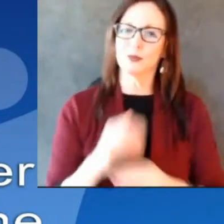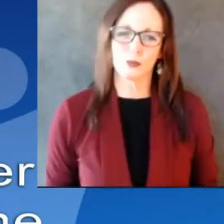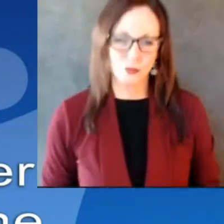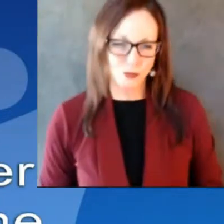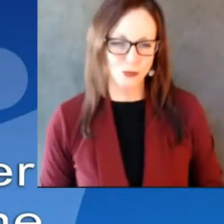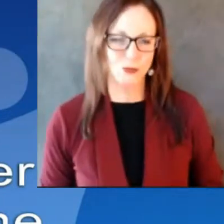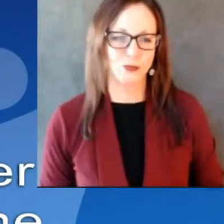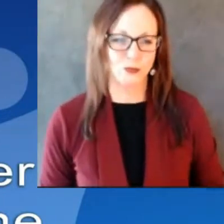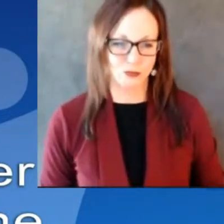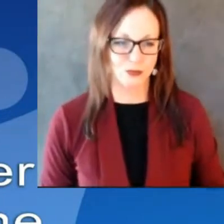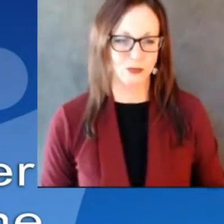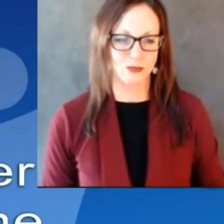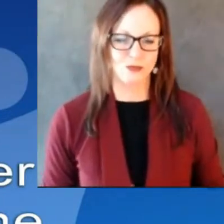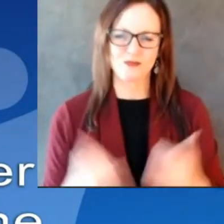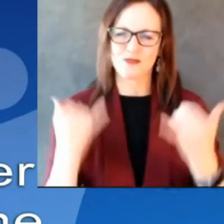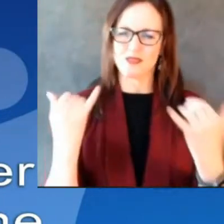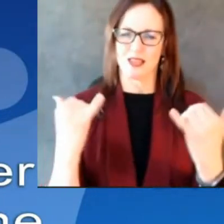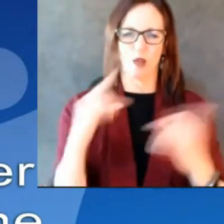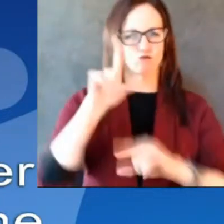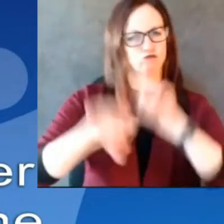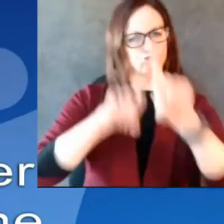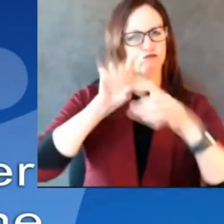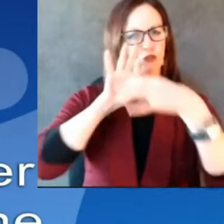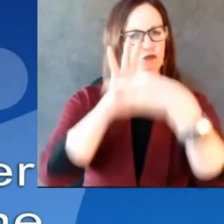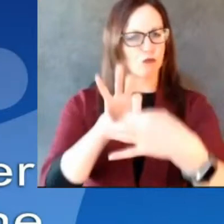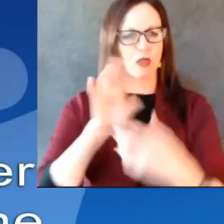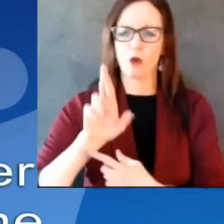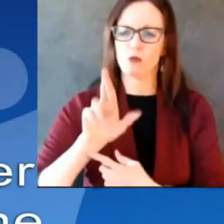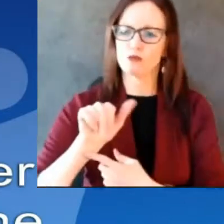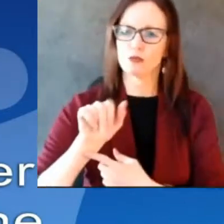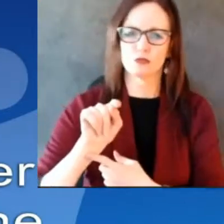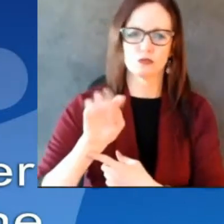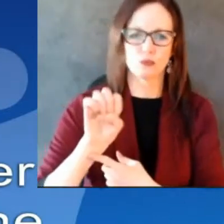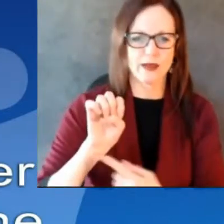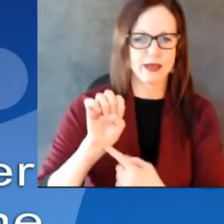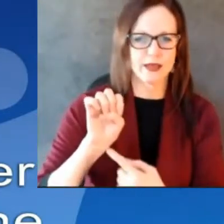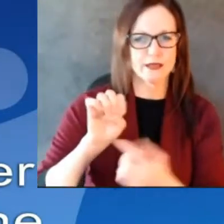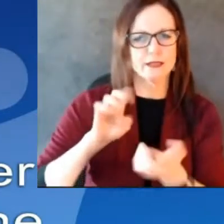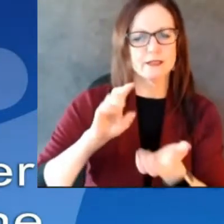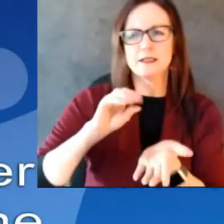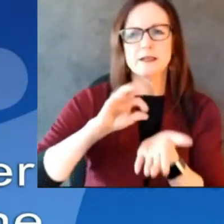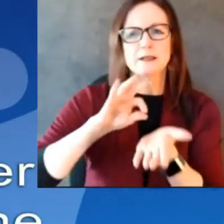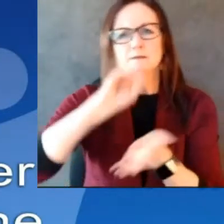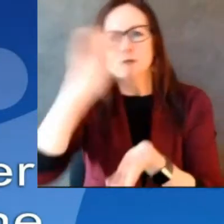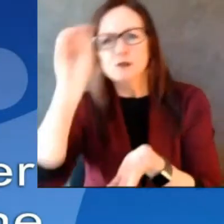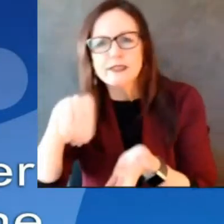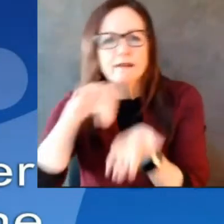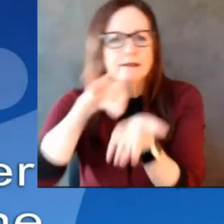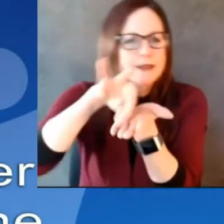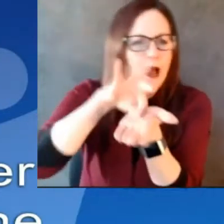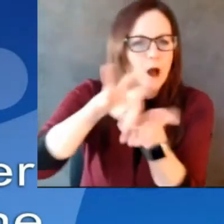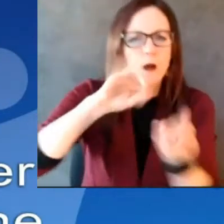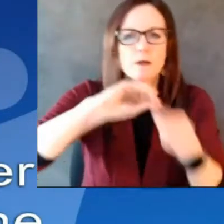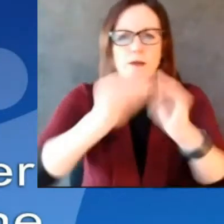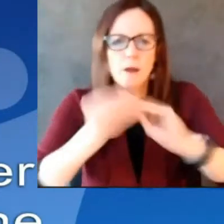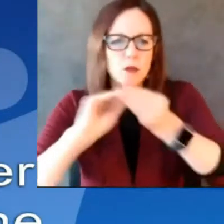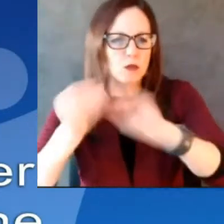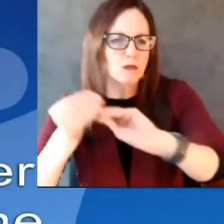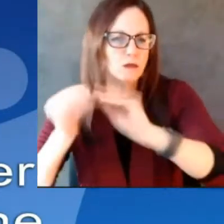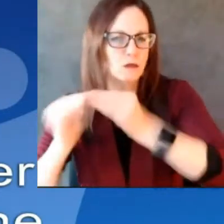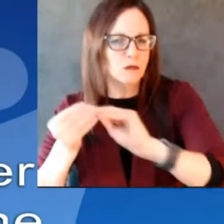vaccinated, but we've seen pop-up and mobile clinics, outreach into communities, and still a large number of people